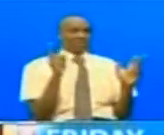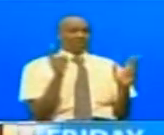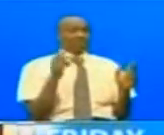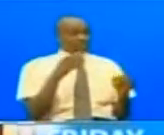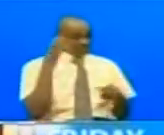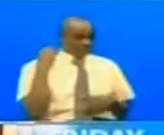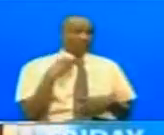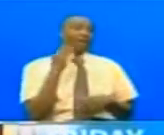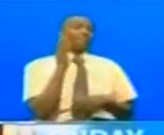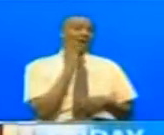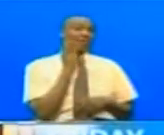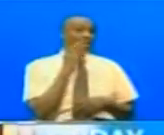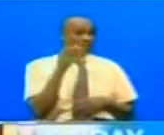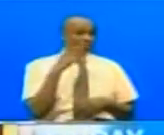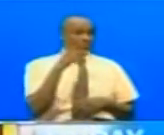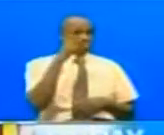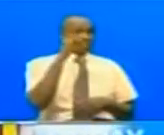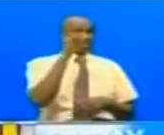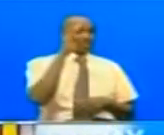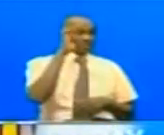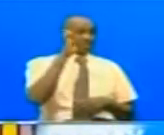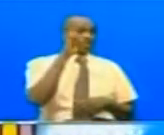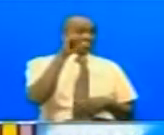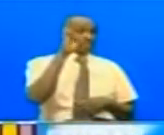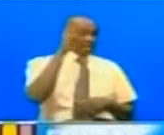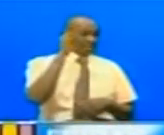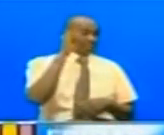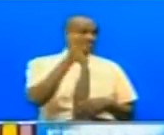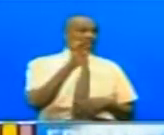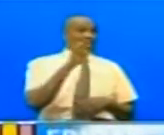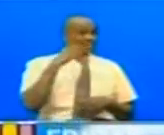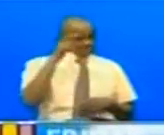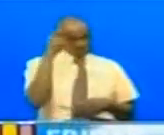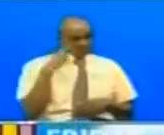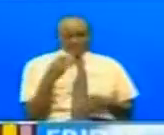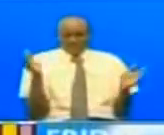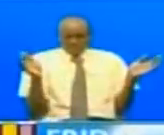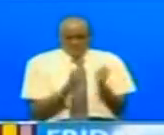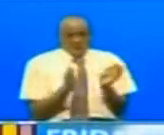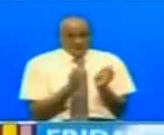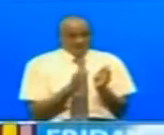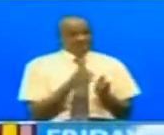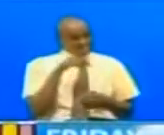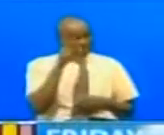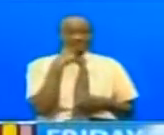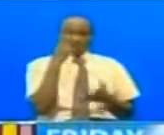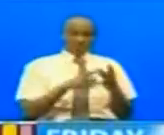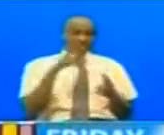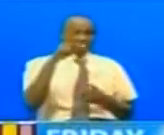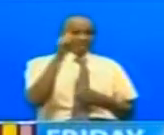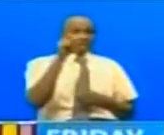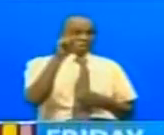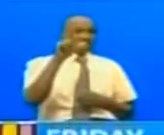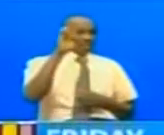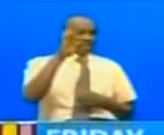my mother used to take me to Kilembe Hospital, and because I was very small, they called me